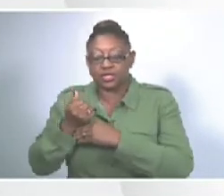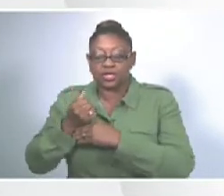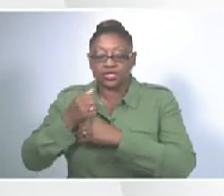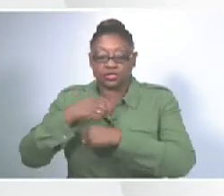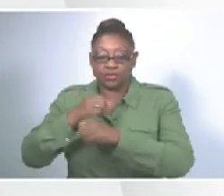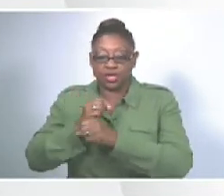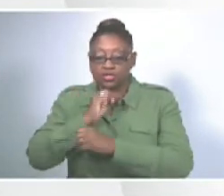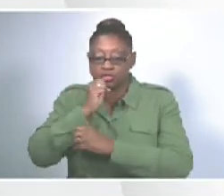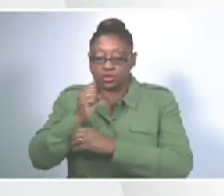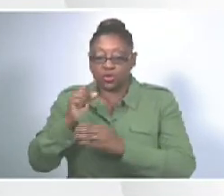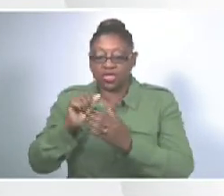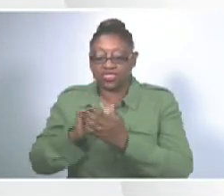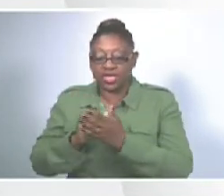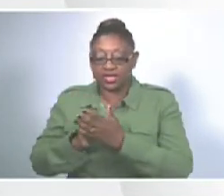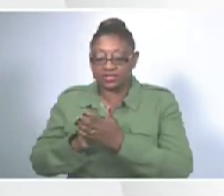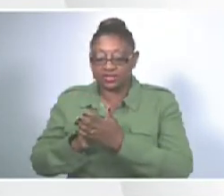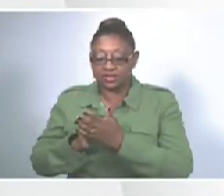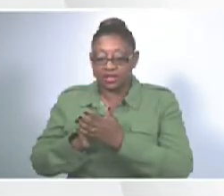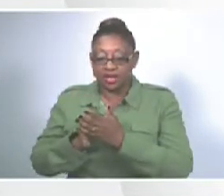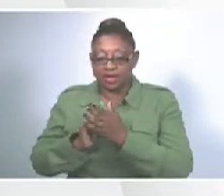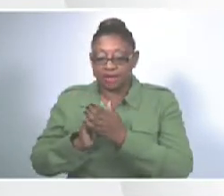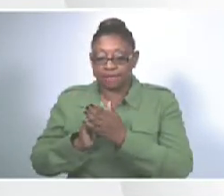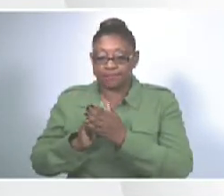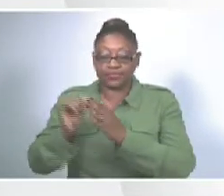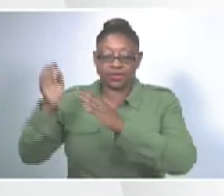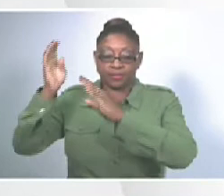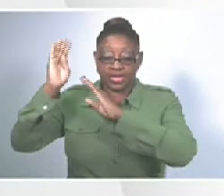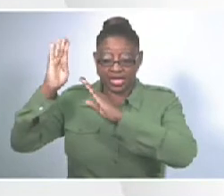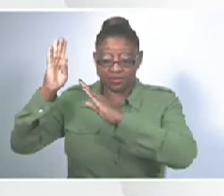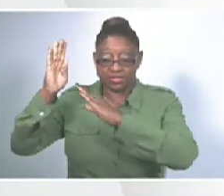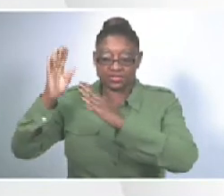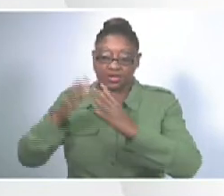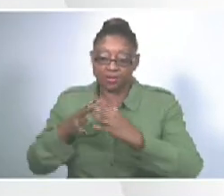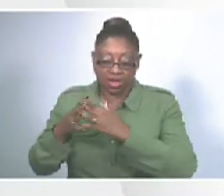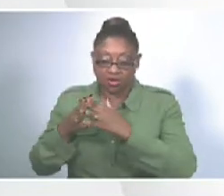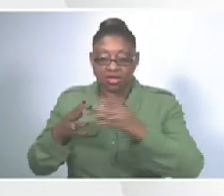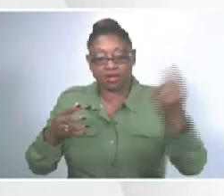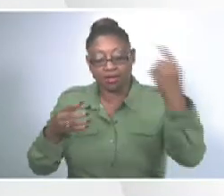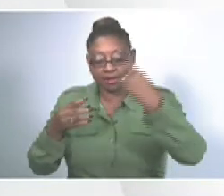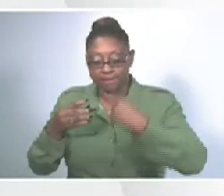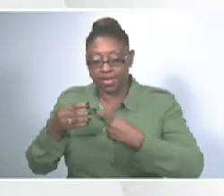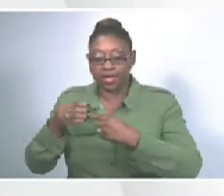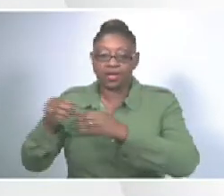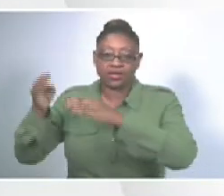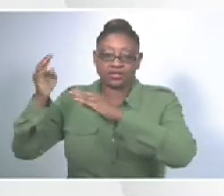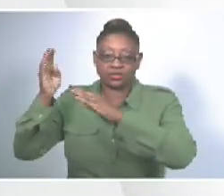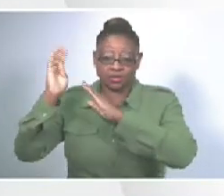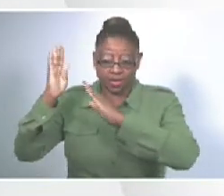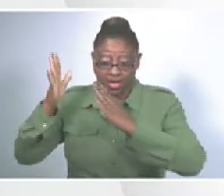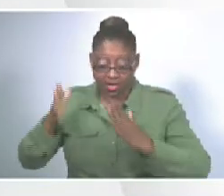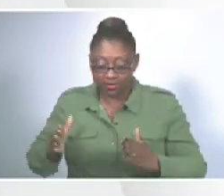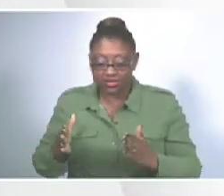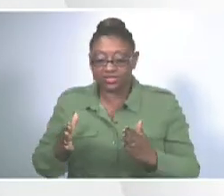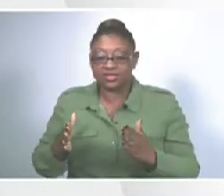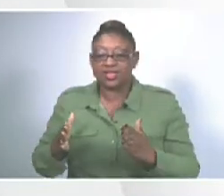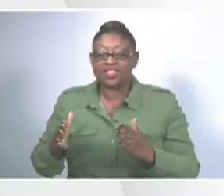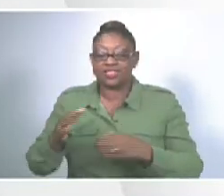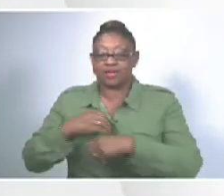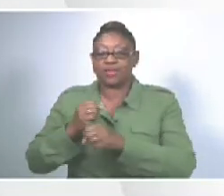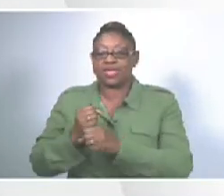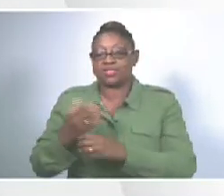instance, there's a business concern that needs quantity surveyors, we'll ask them to look at Bahamians